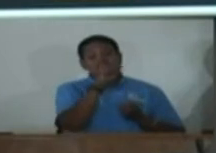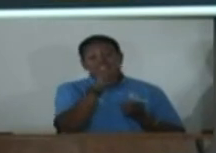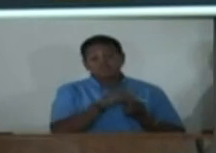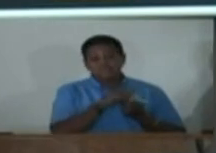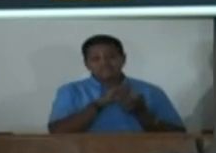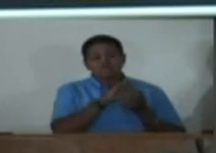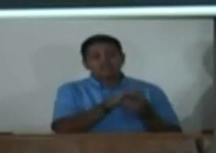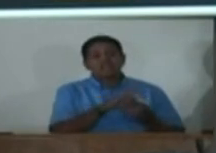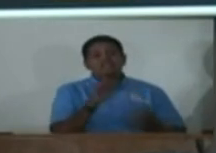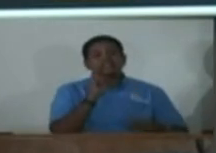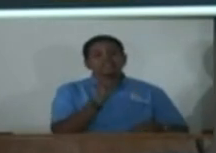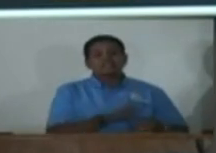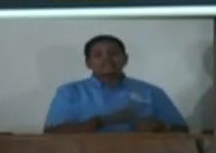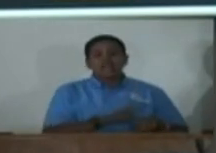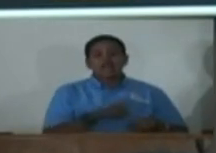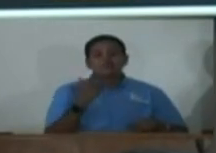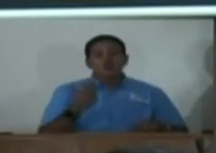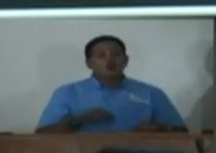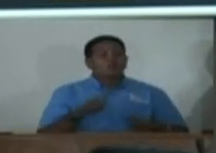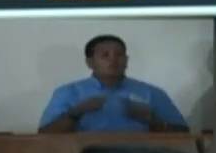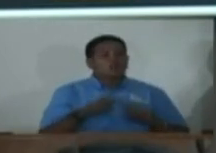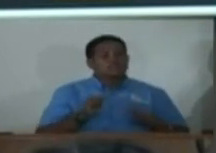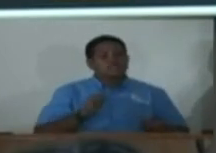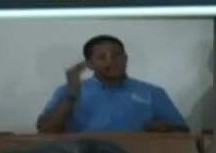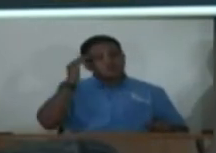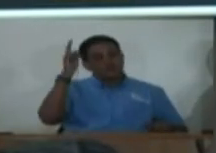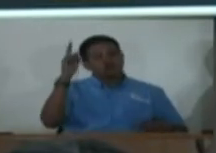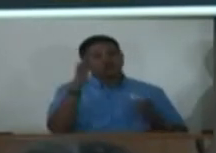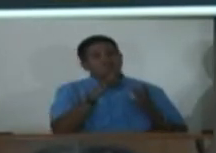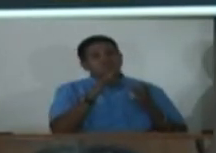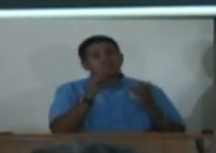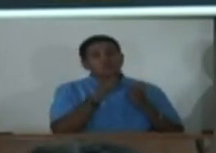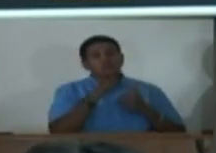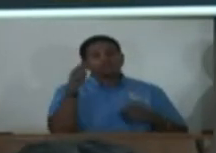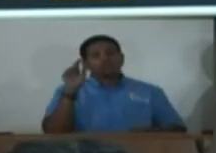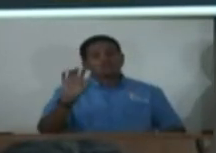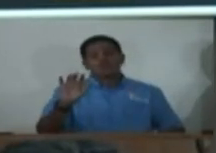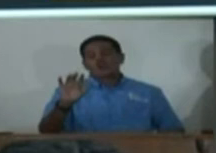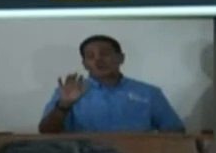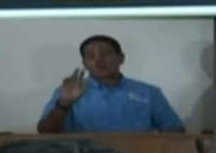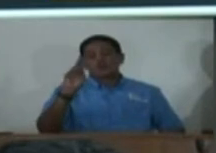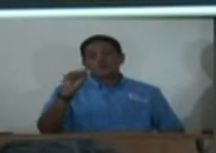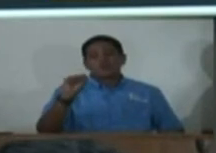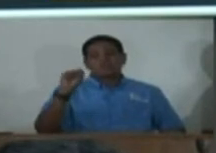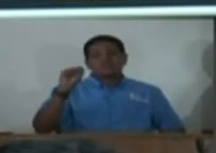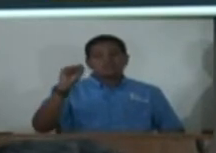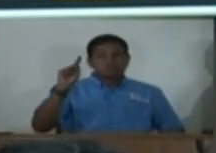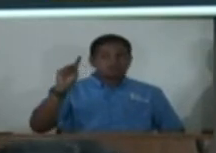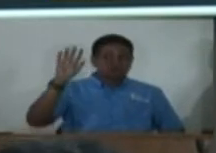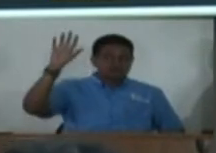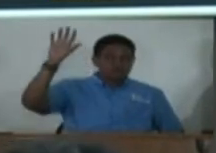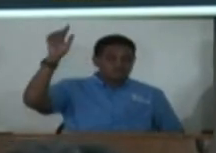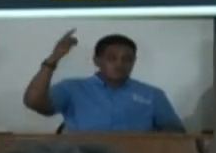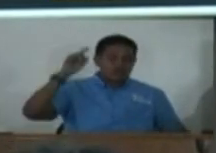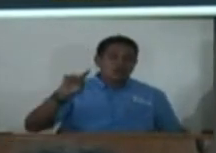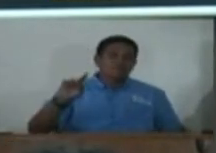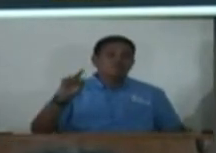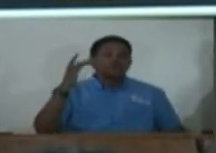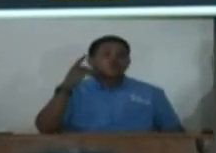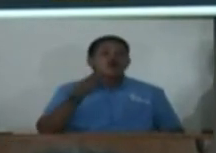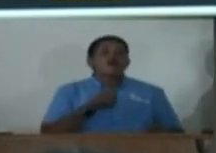in terms of timing. I know you're in touch with your U.S. counterpart